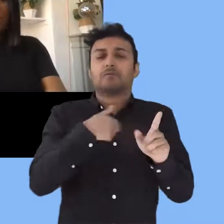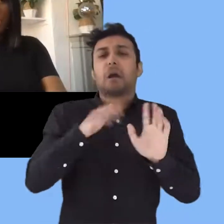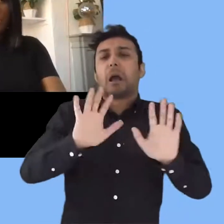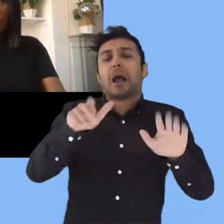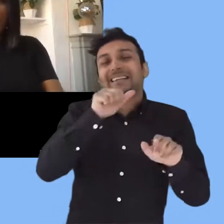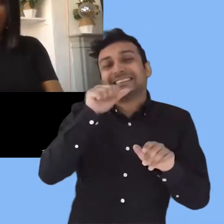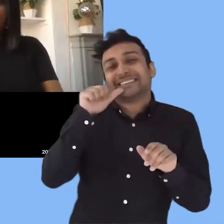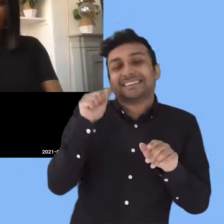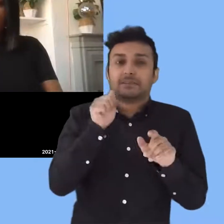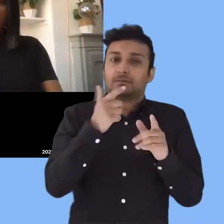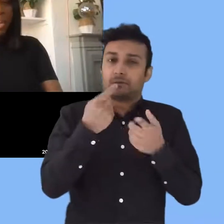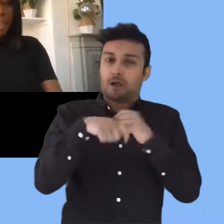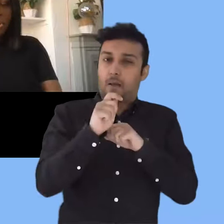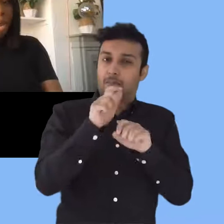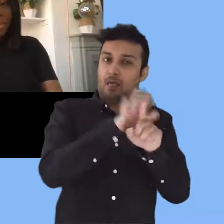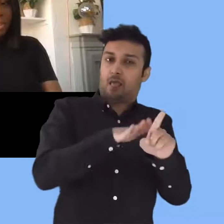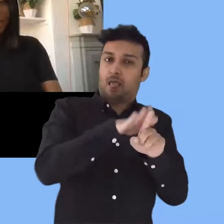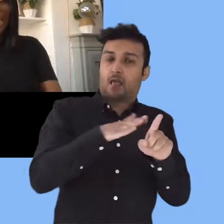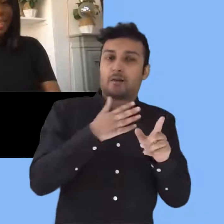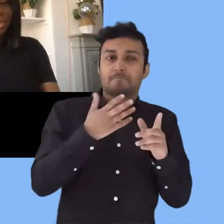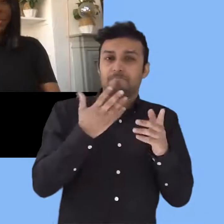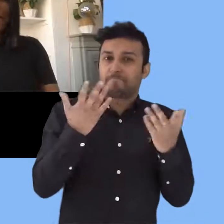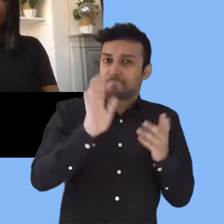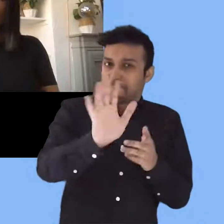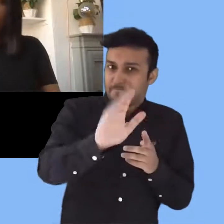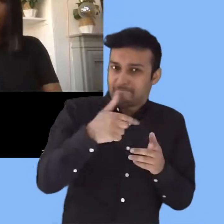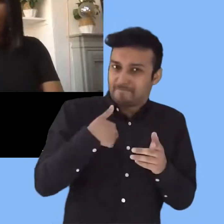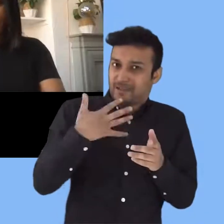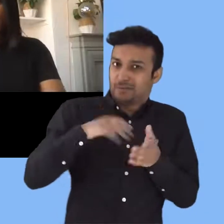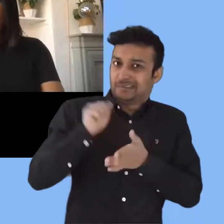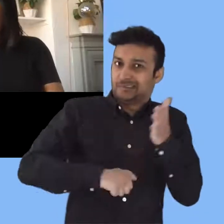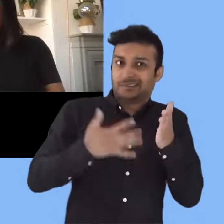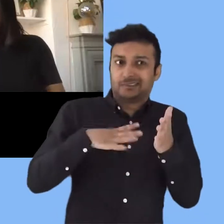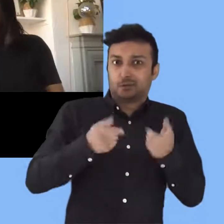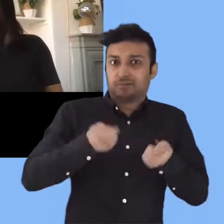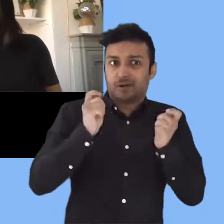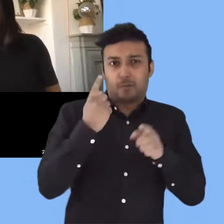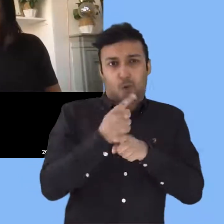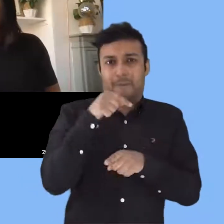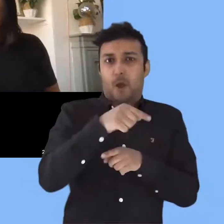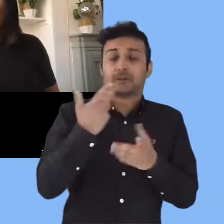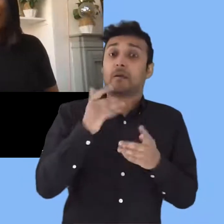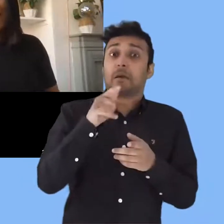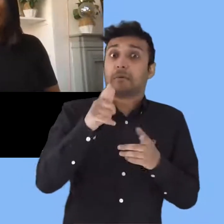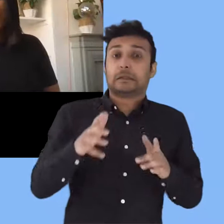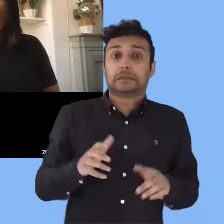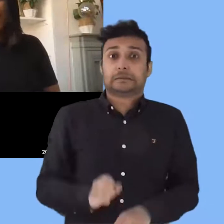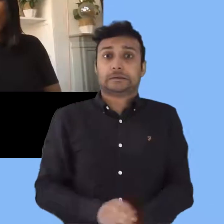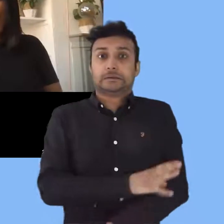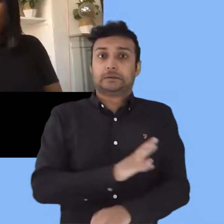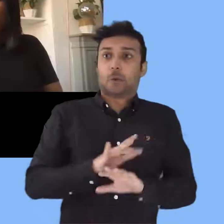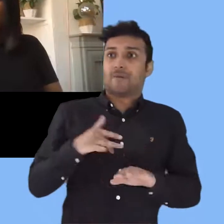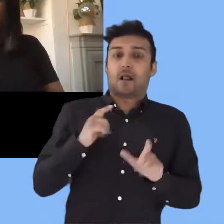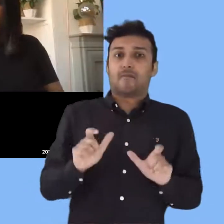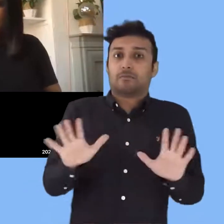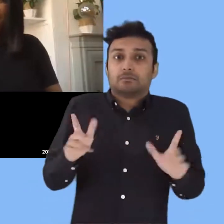excusing not talking about things which I think are absolutely necessary and are so urgent. And when you reflected on talking about that podcast that I